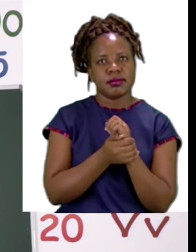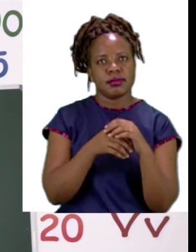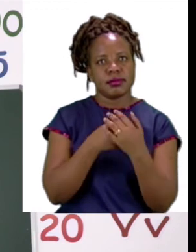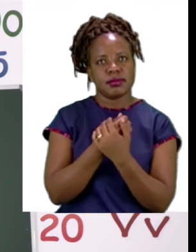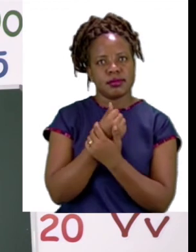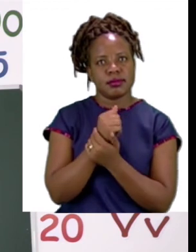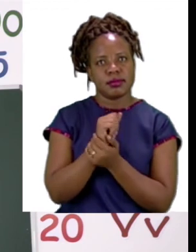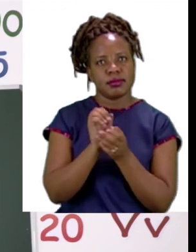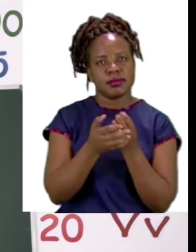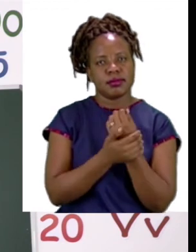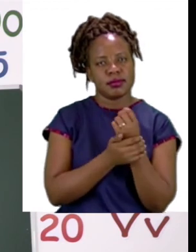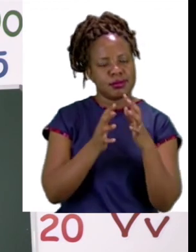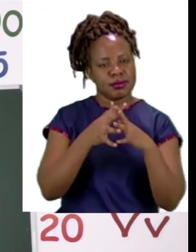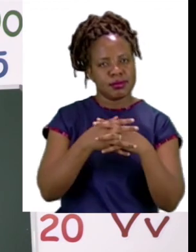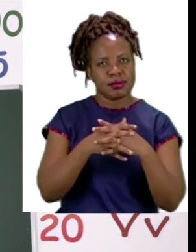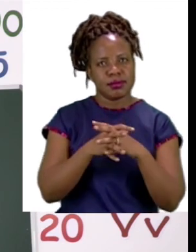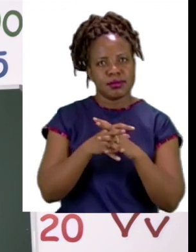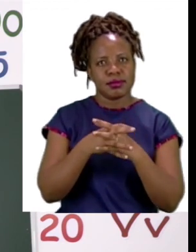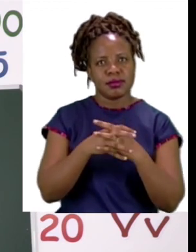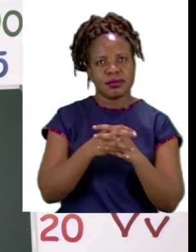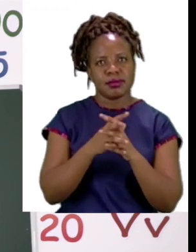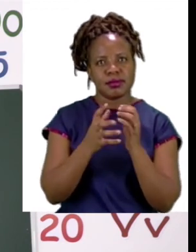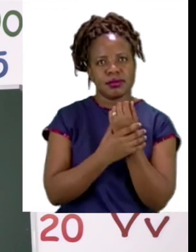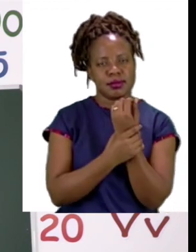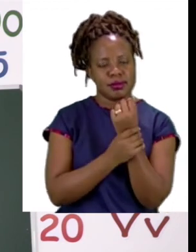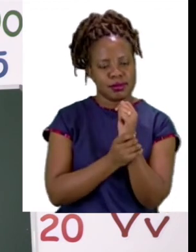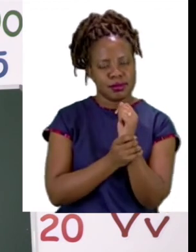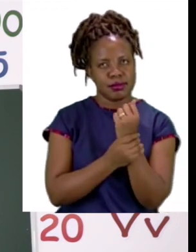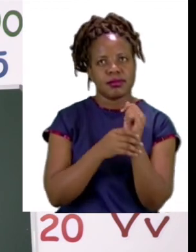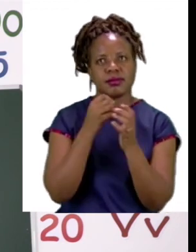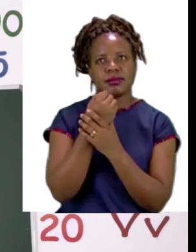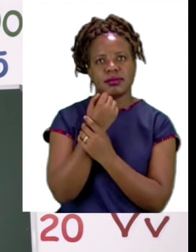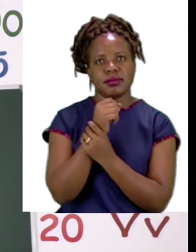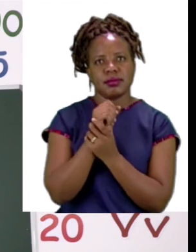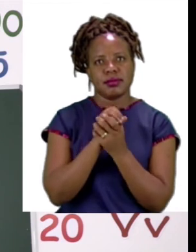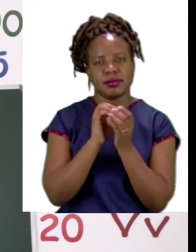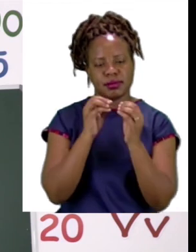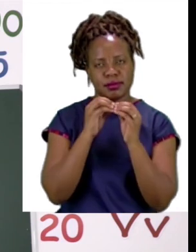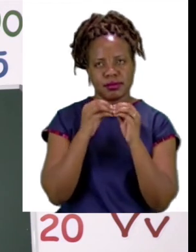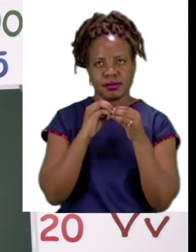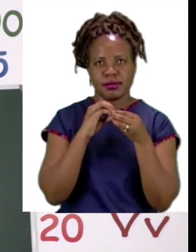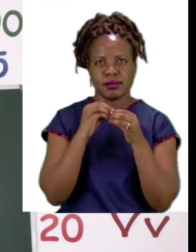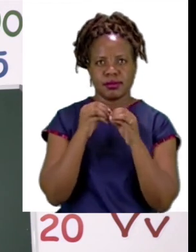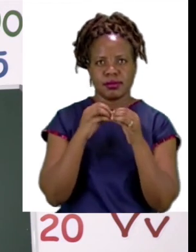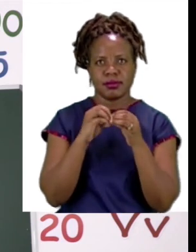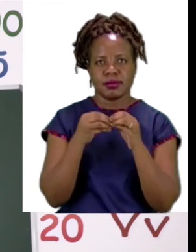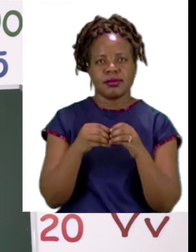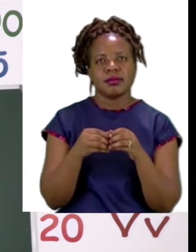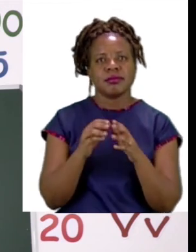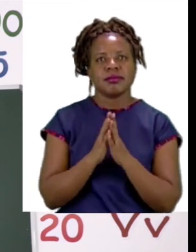very good, in between your fingers, on your wrists, and your fingertips. Good